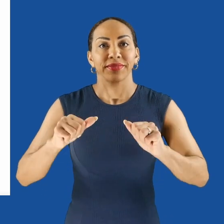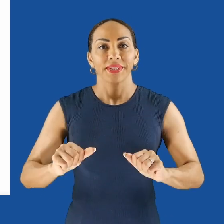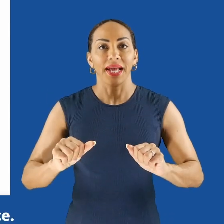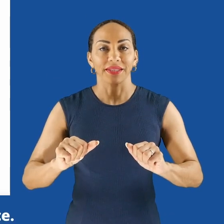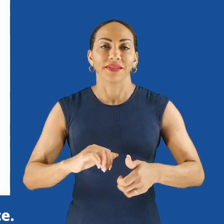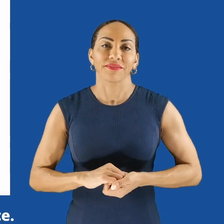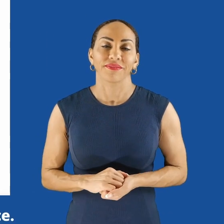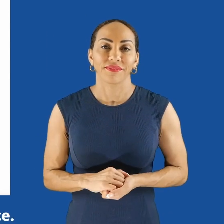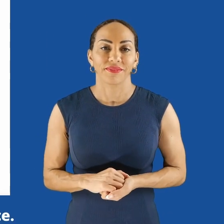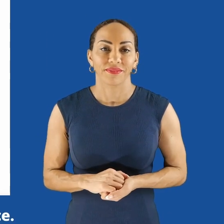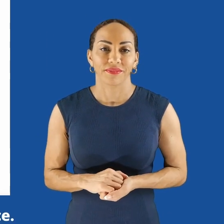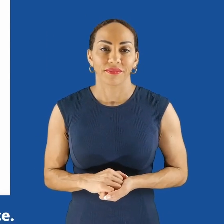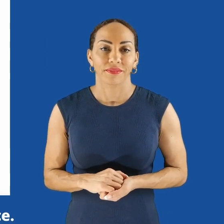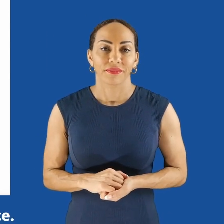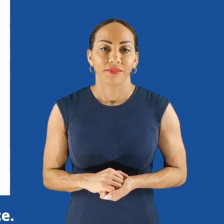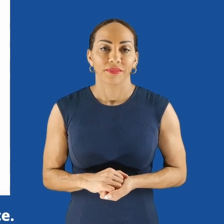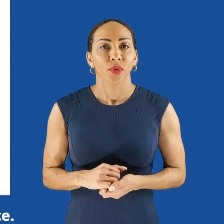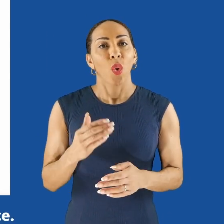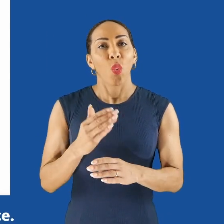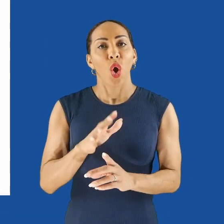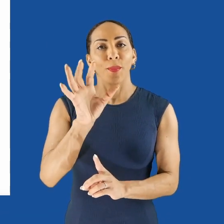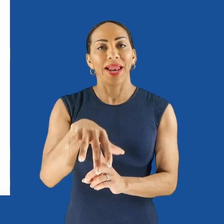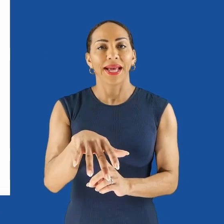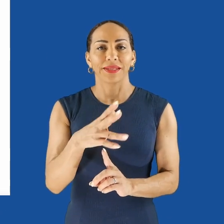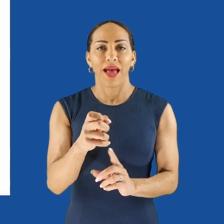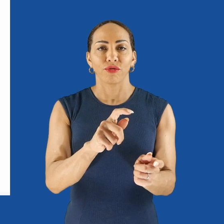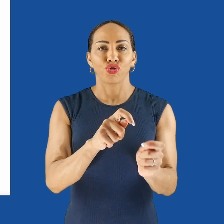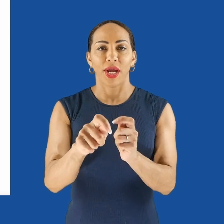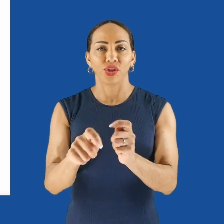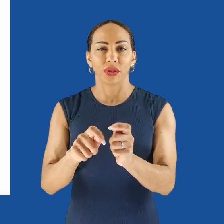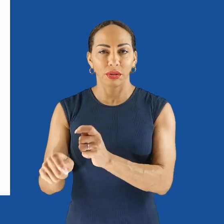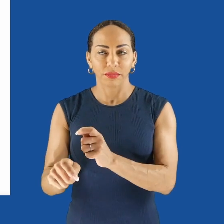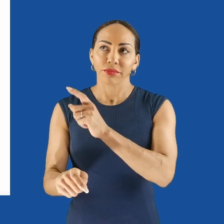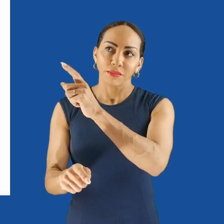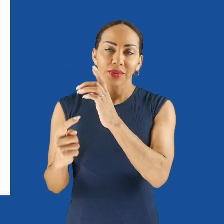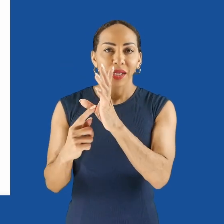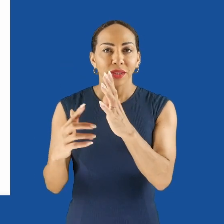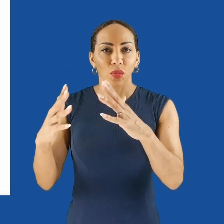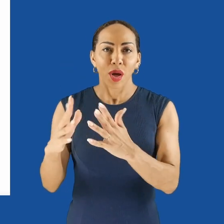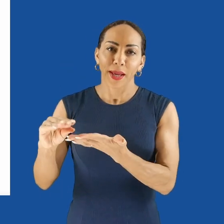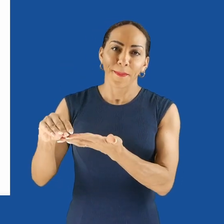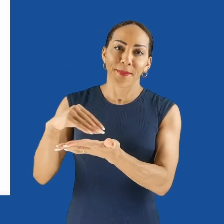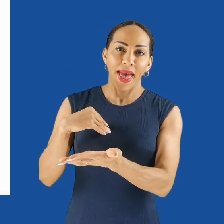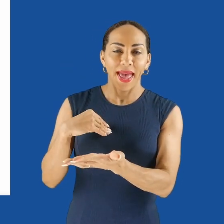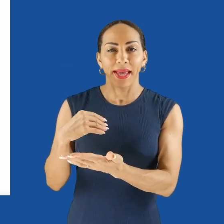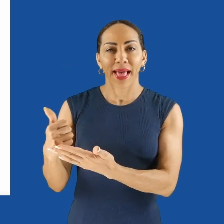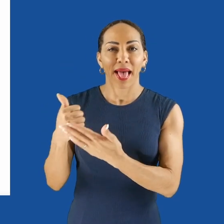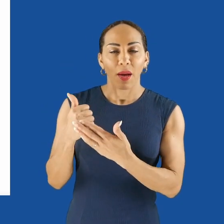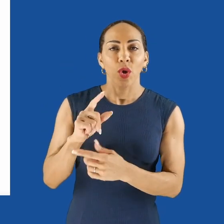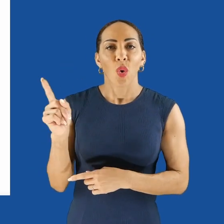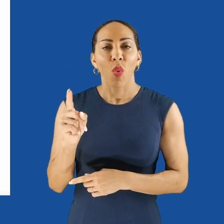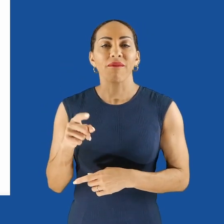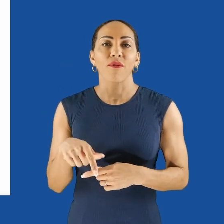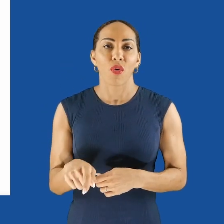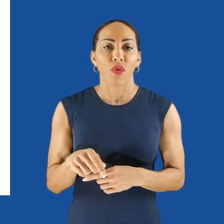Next section, scrolling down, changes to your workplace. Access to work can help pay for things like ramps